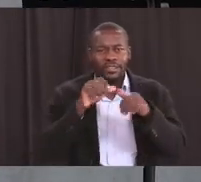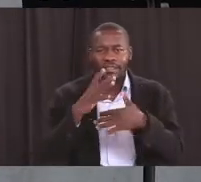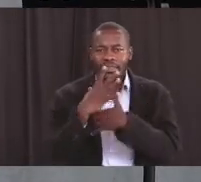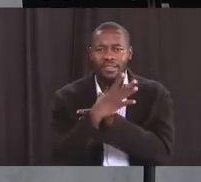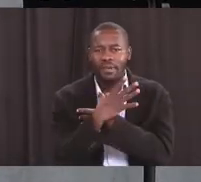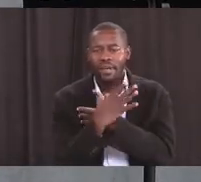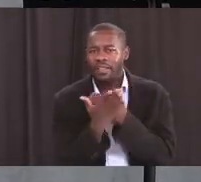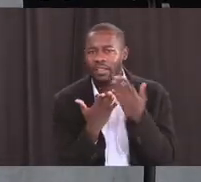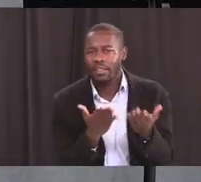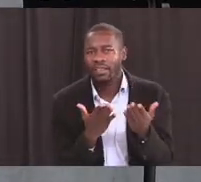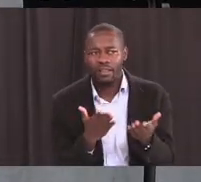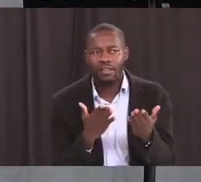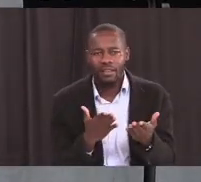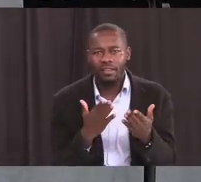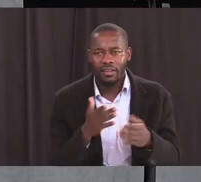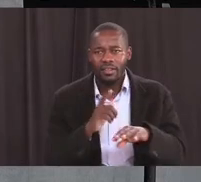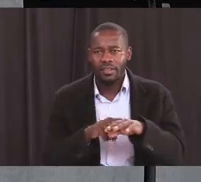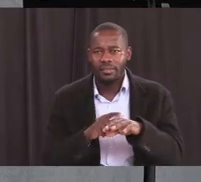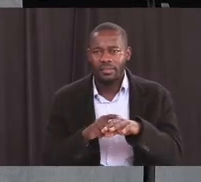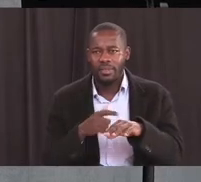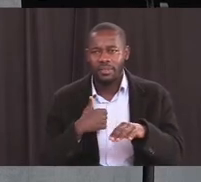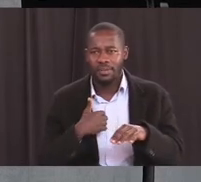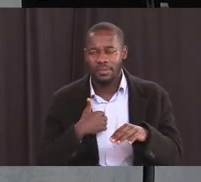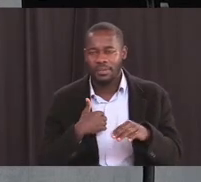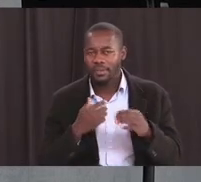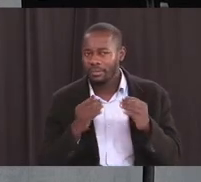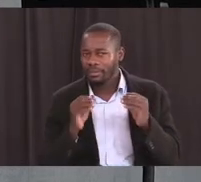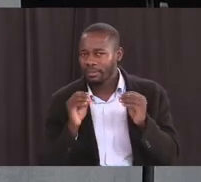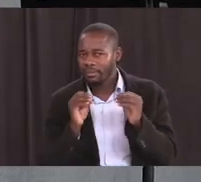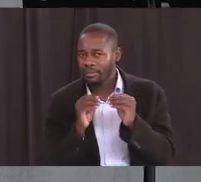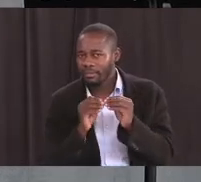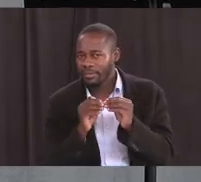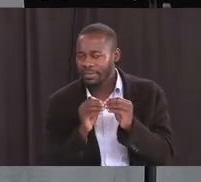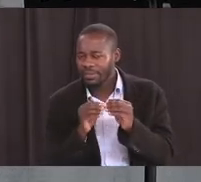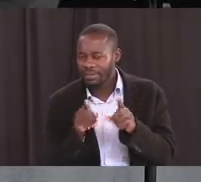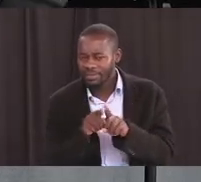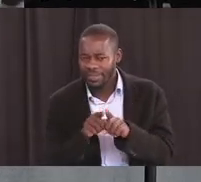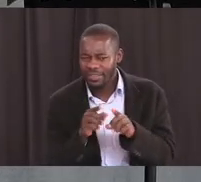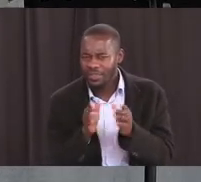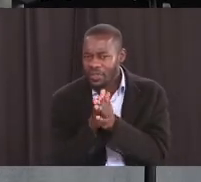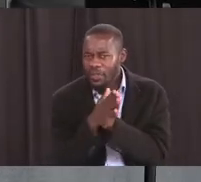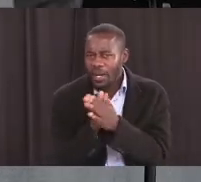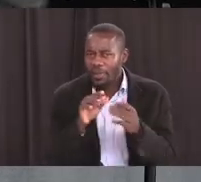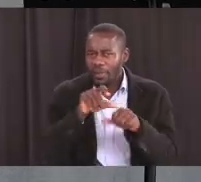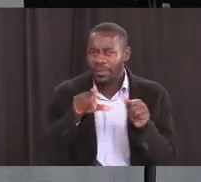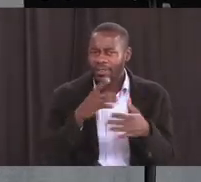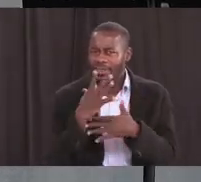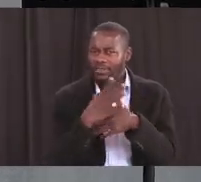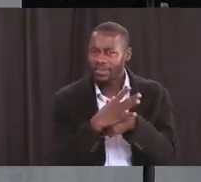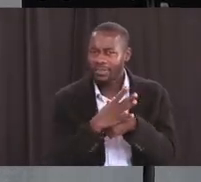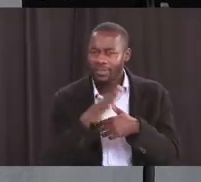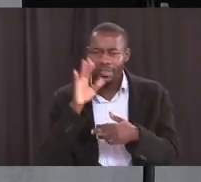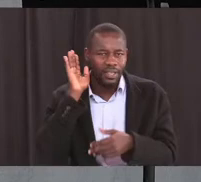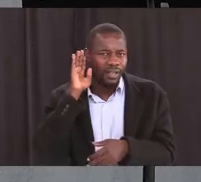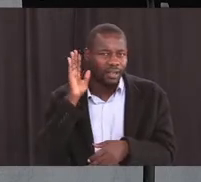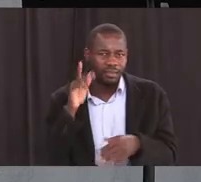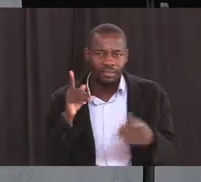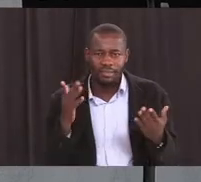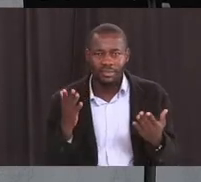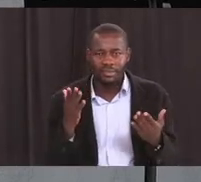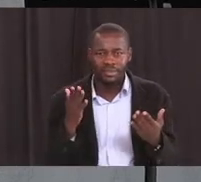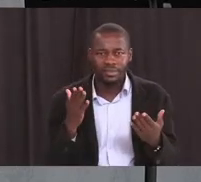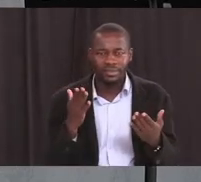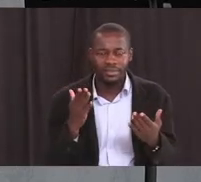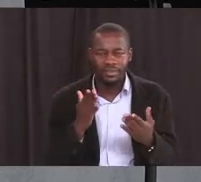went through the Jerusalem Council and the dispute that he had with Barnabas over John Mark, well, you're in